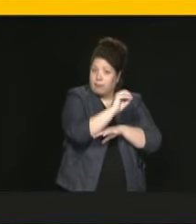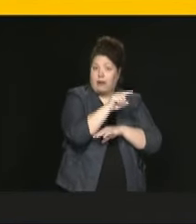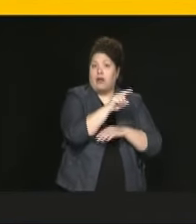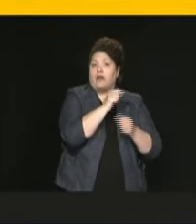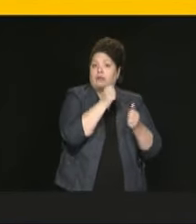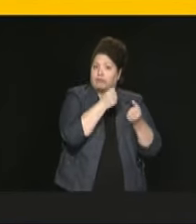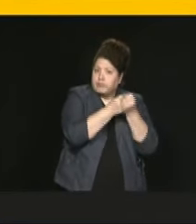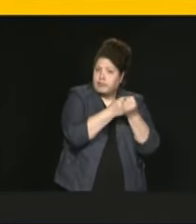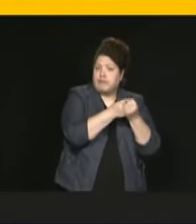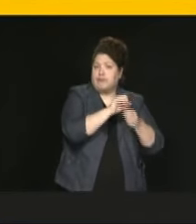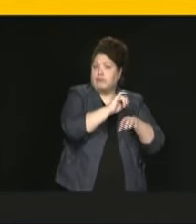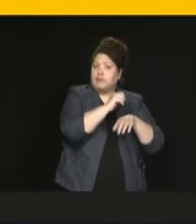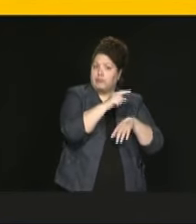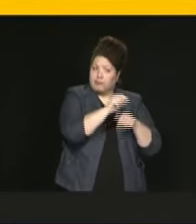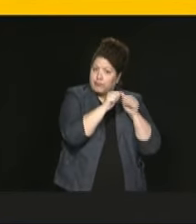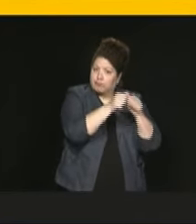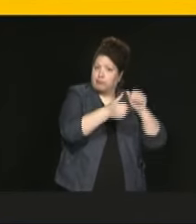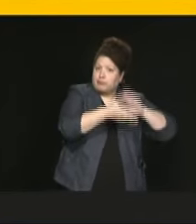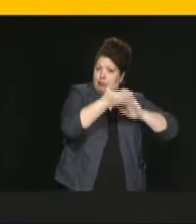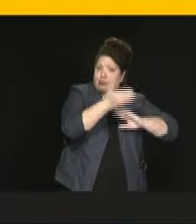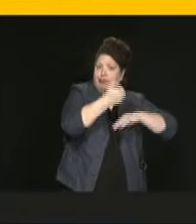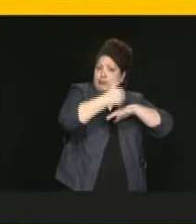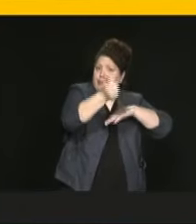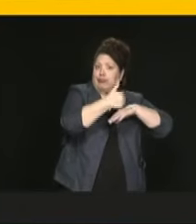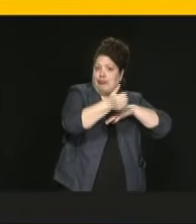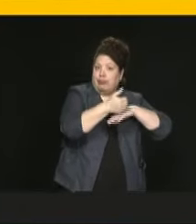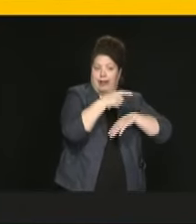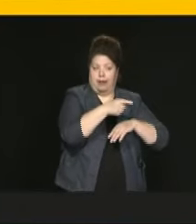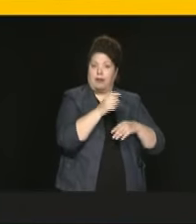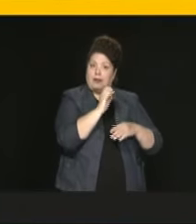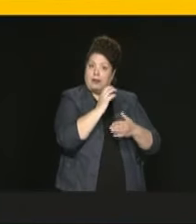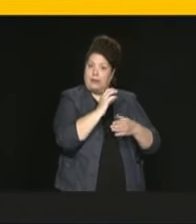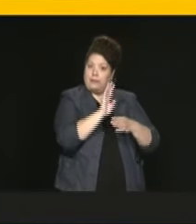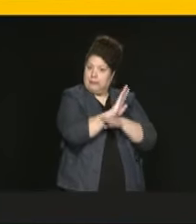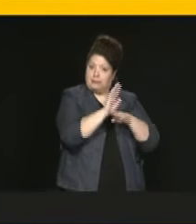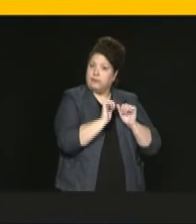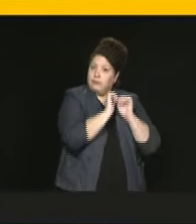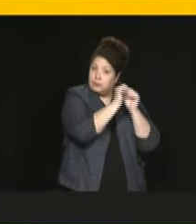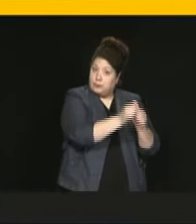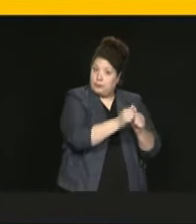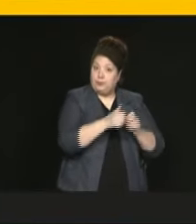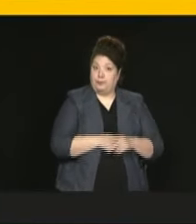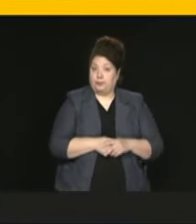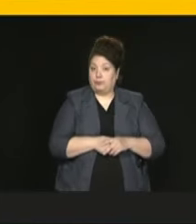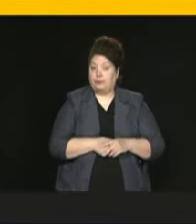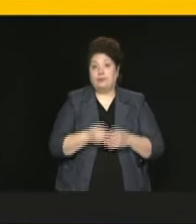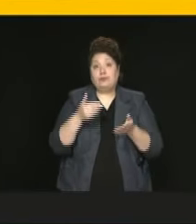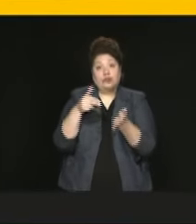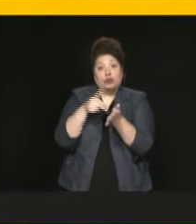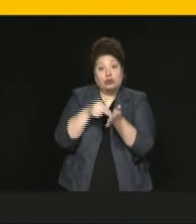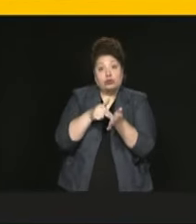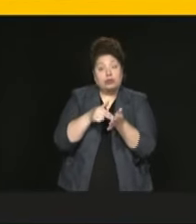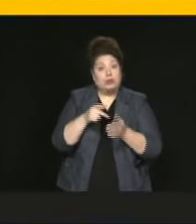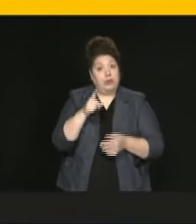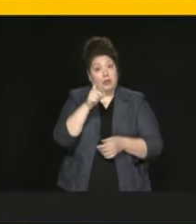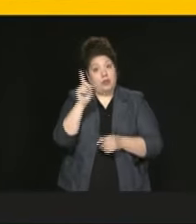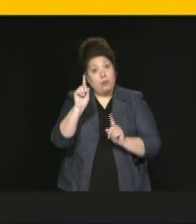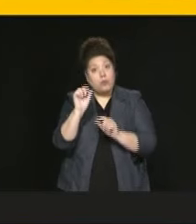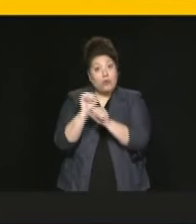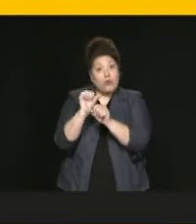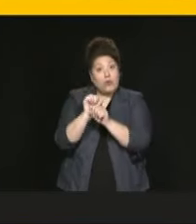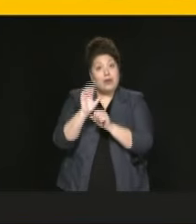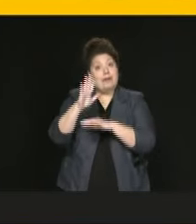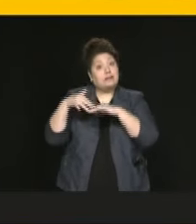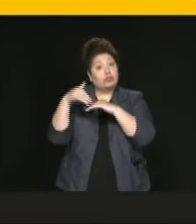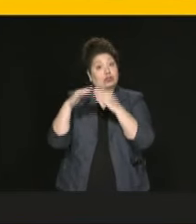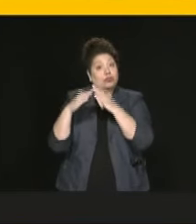short-term viability. As we face unprecedented times, nurses working in Indigenous communities continue to demonstrate their selfless dedication to ensure